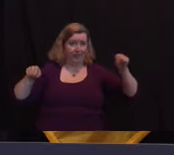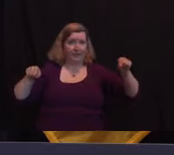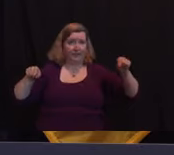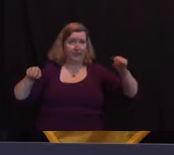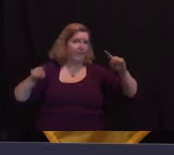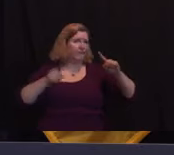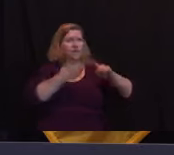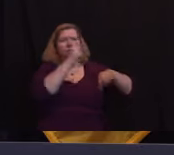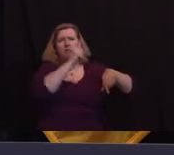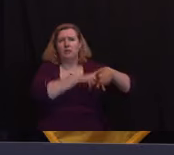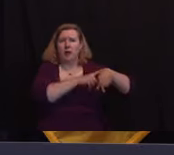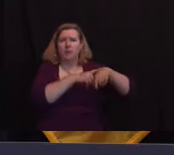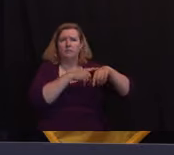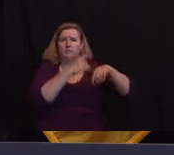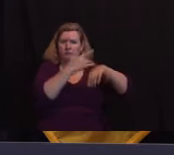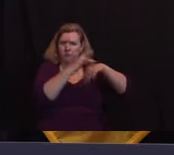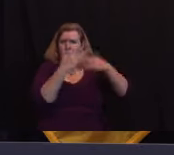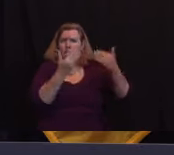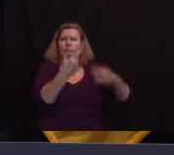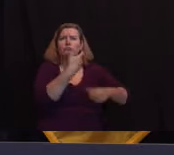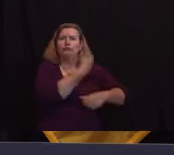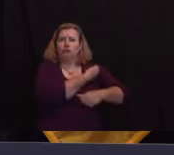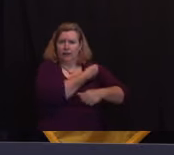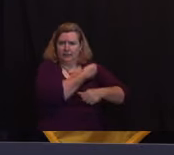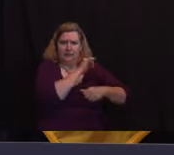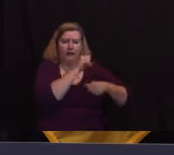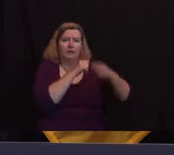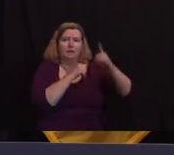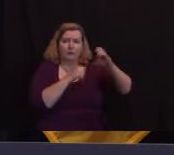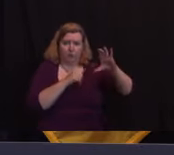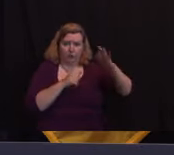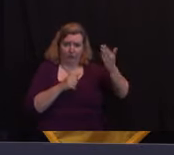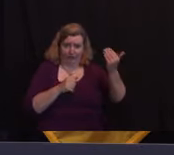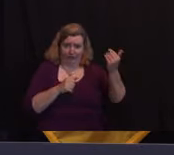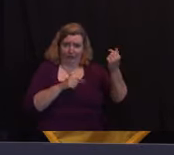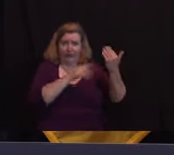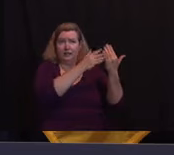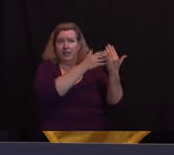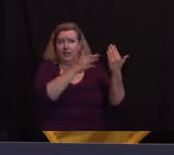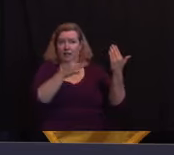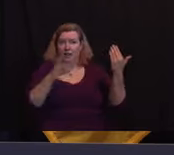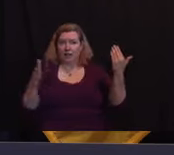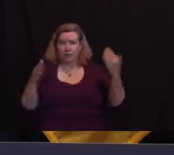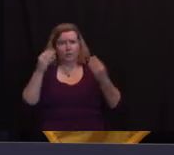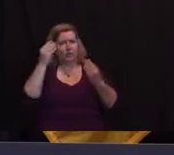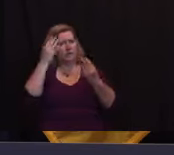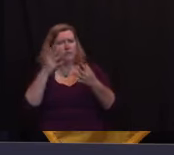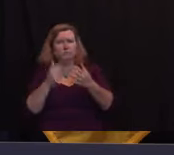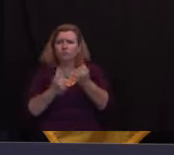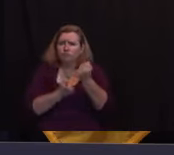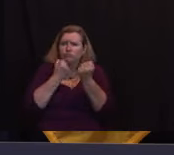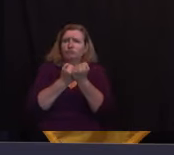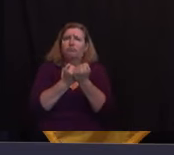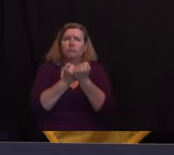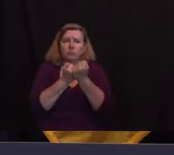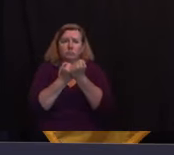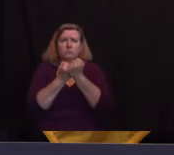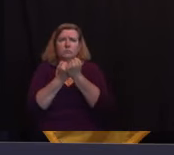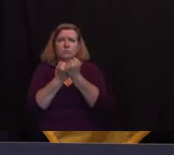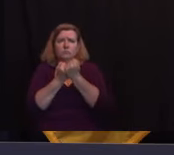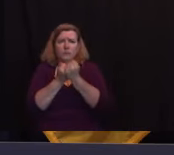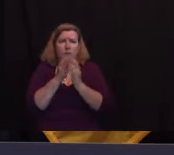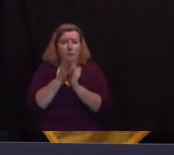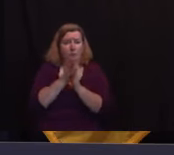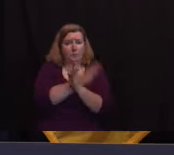arm. And the data was overwhelmingly supportive of the notion that there's a bright line between vaccinated and